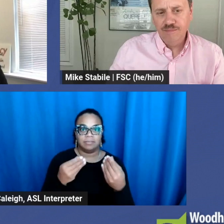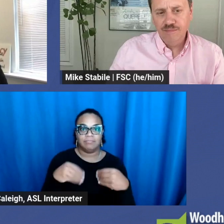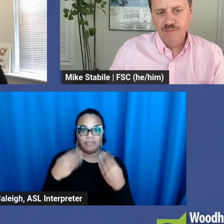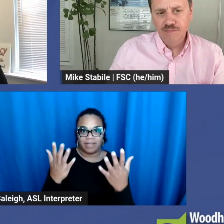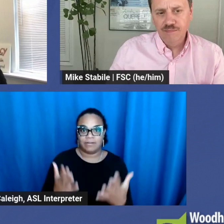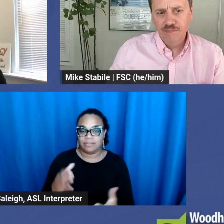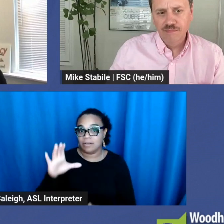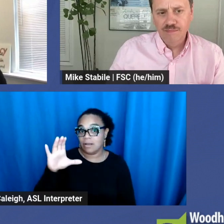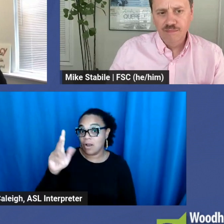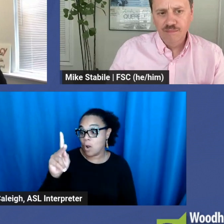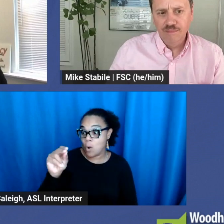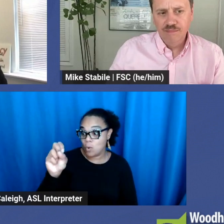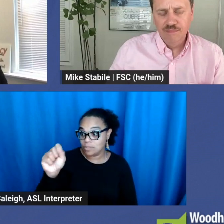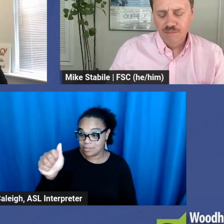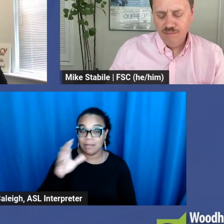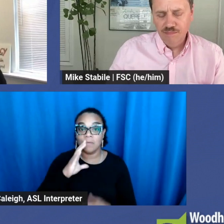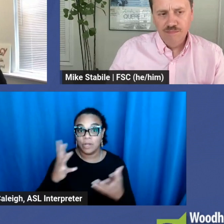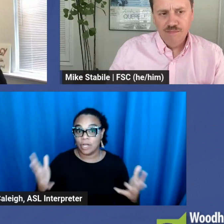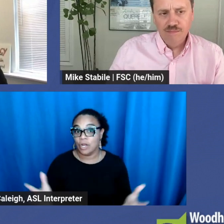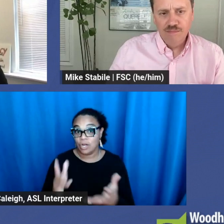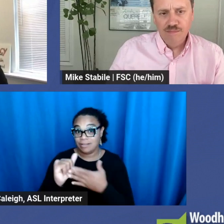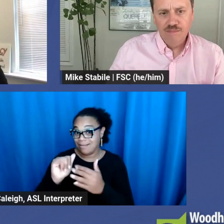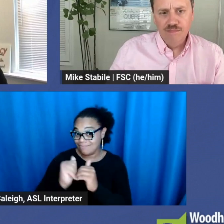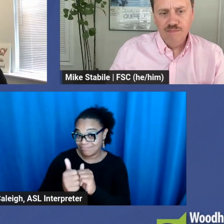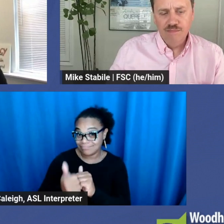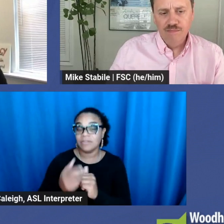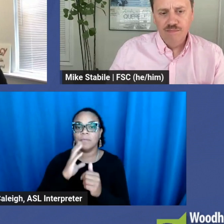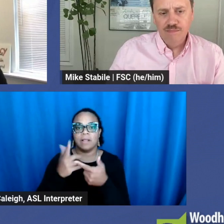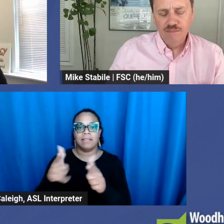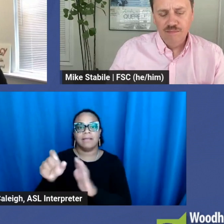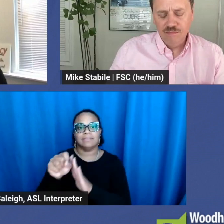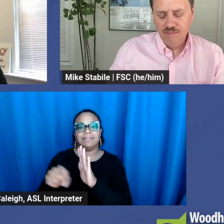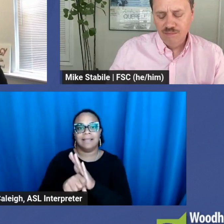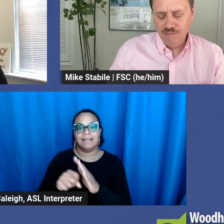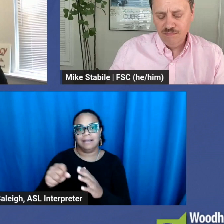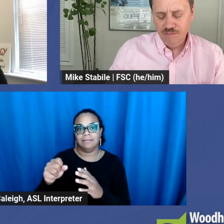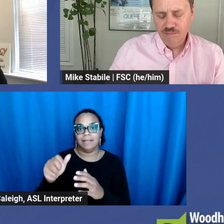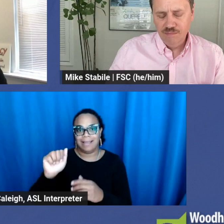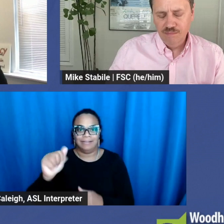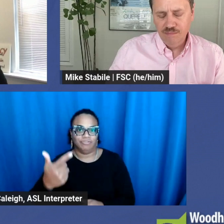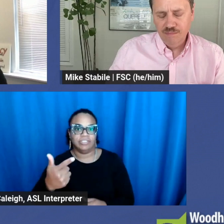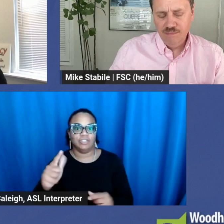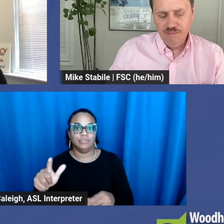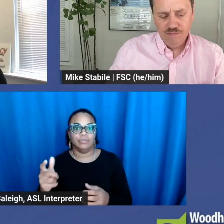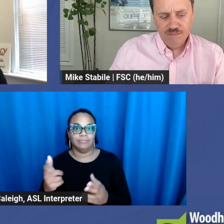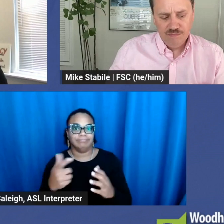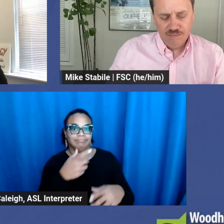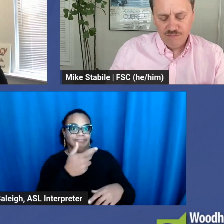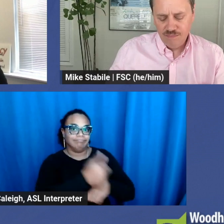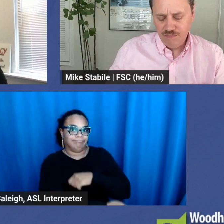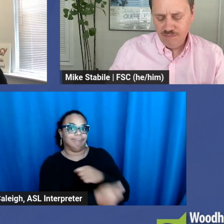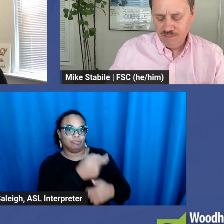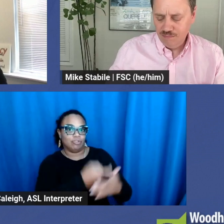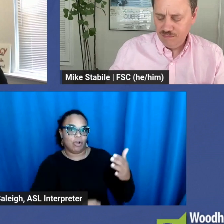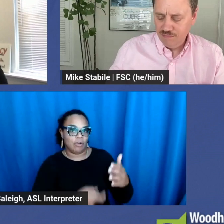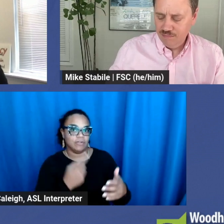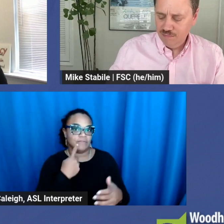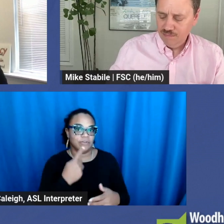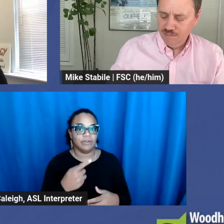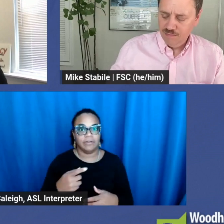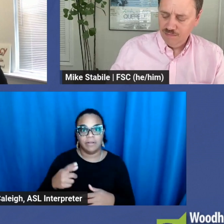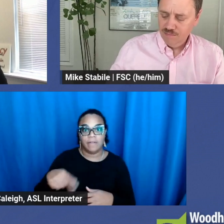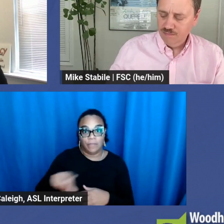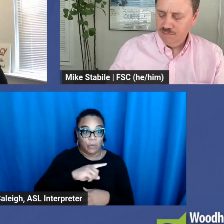that by enabling state attorneys general to bring prosecutions against online services on the basis of those